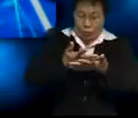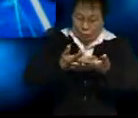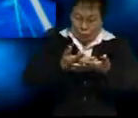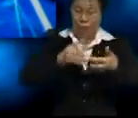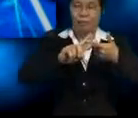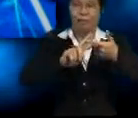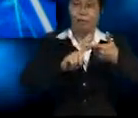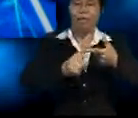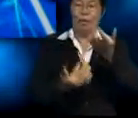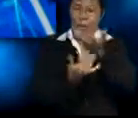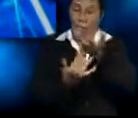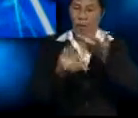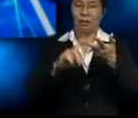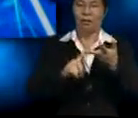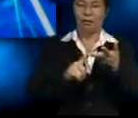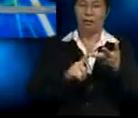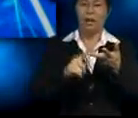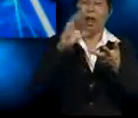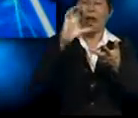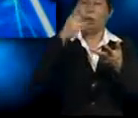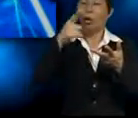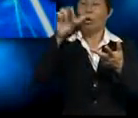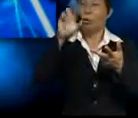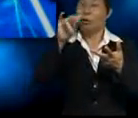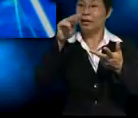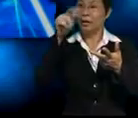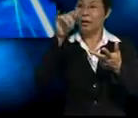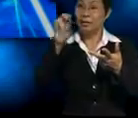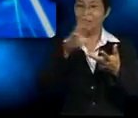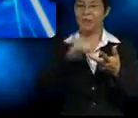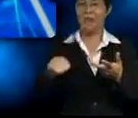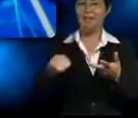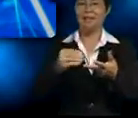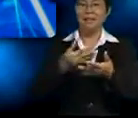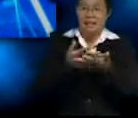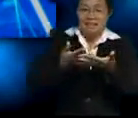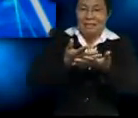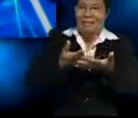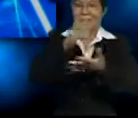filtration, boiling, chlorination, and distillation.